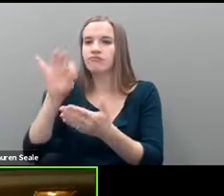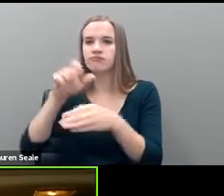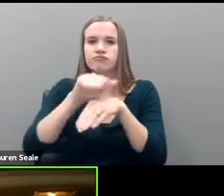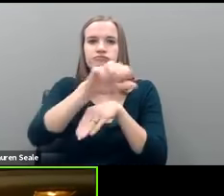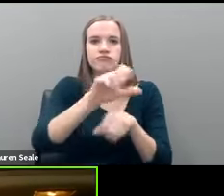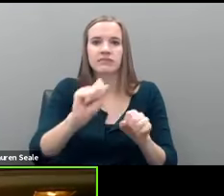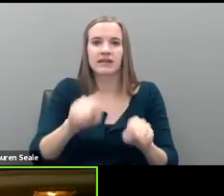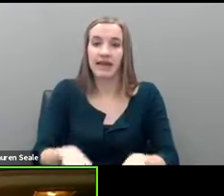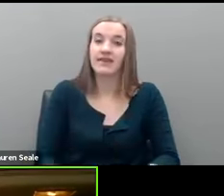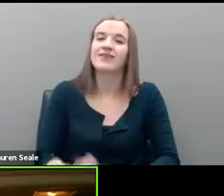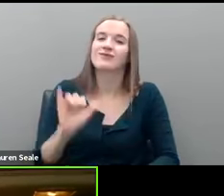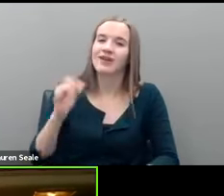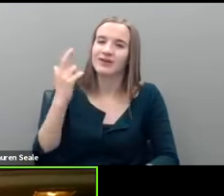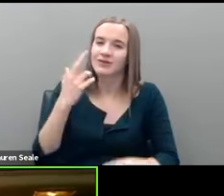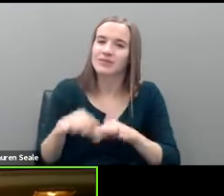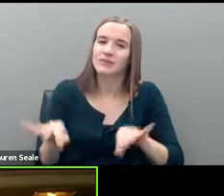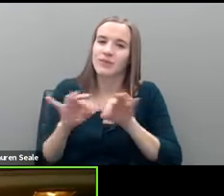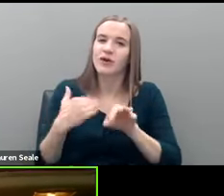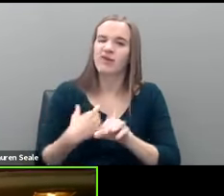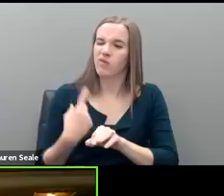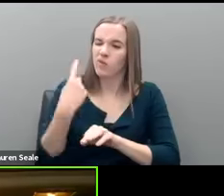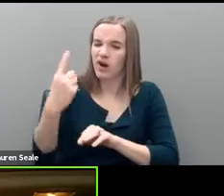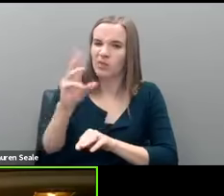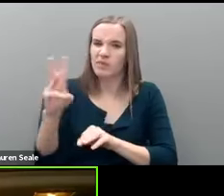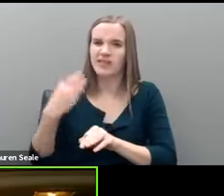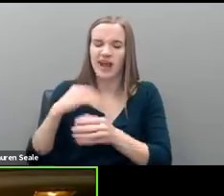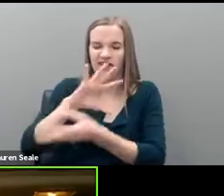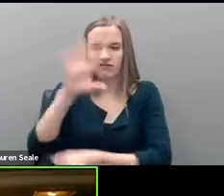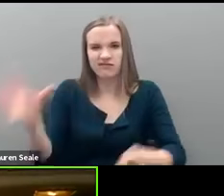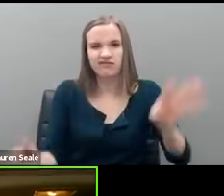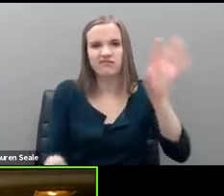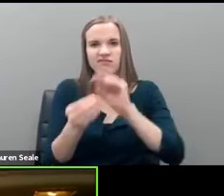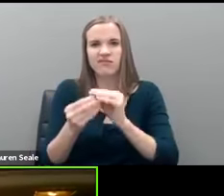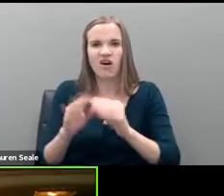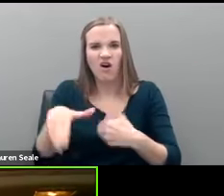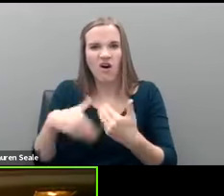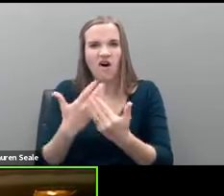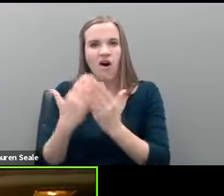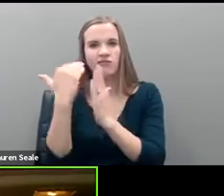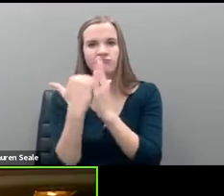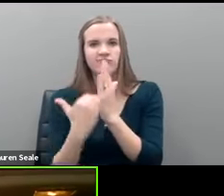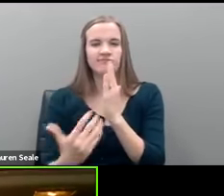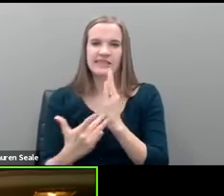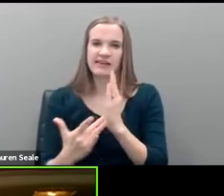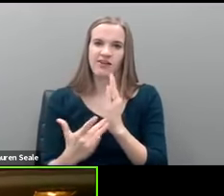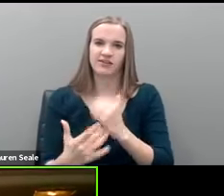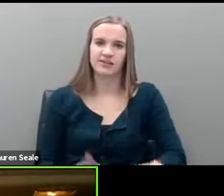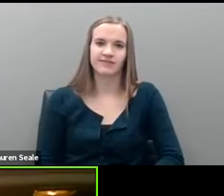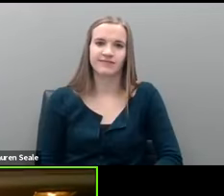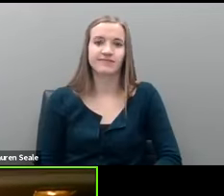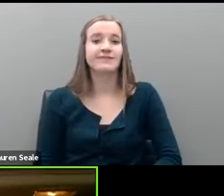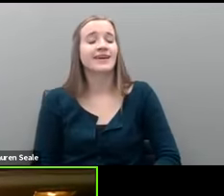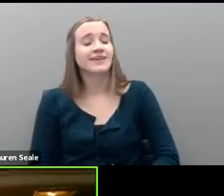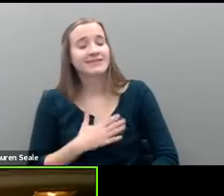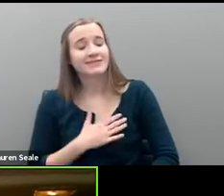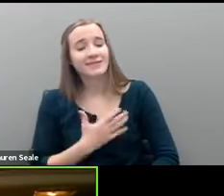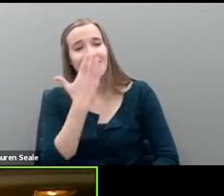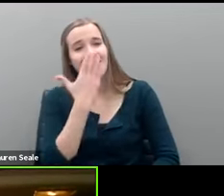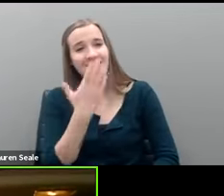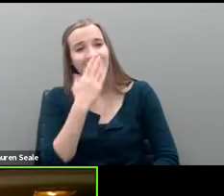partner, we Absolutely. work together. Yeah. Yeah, that's great, Janice. Well, I want to personally thank you, but also on behalf of all the